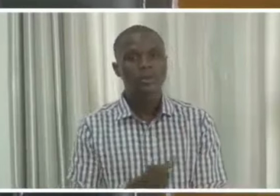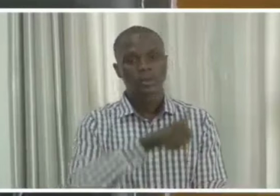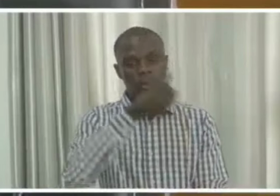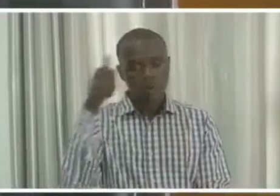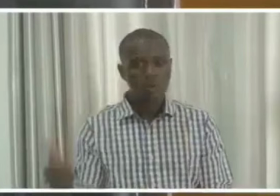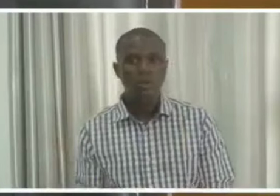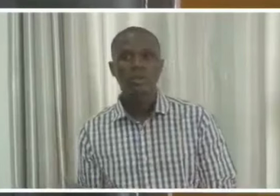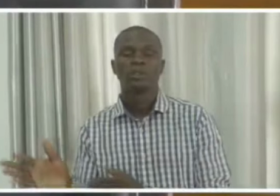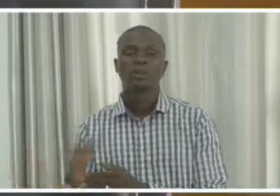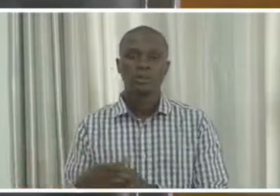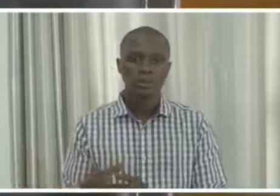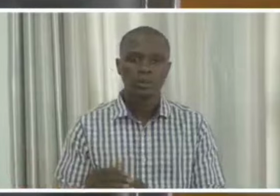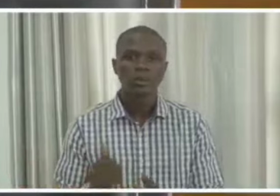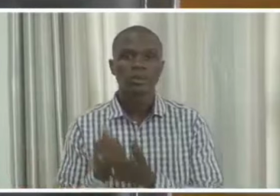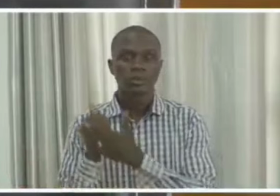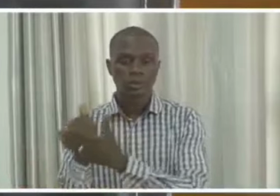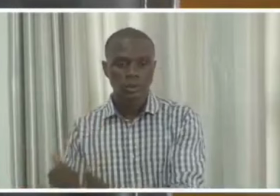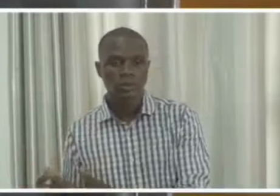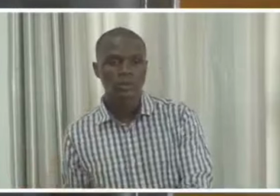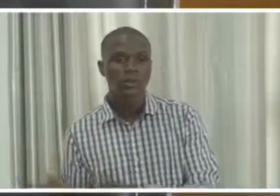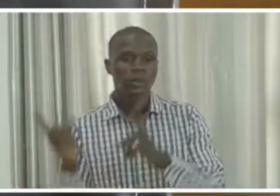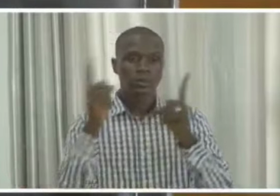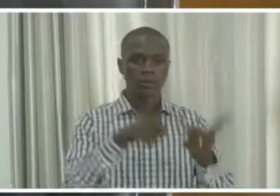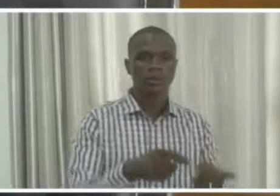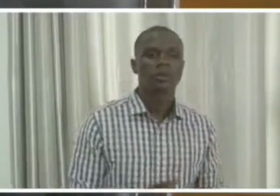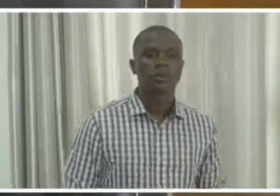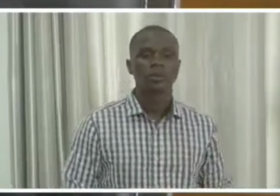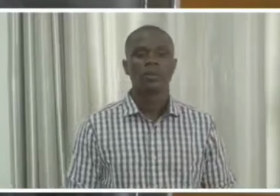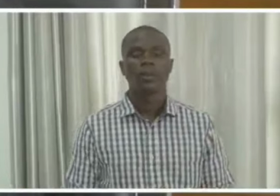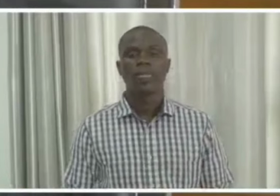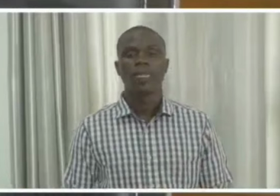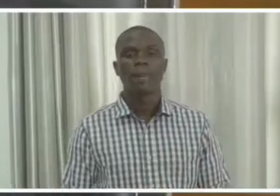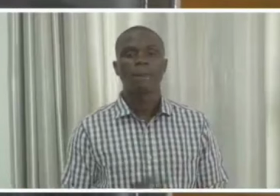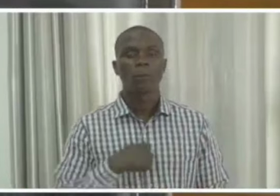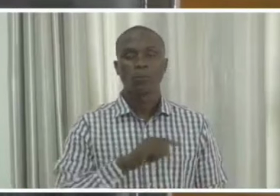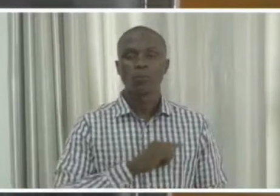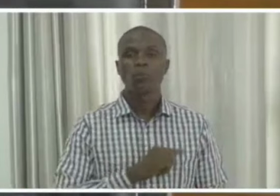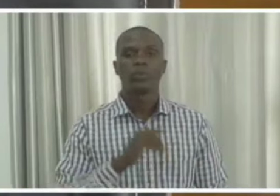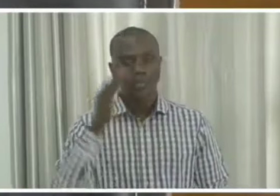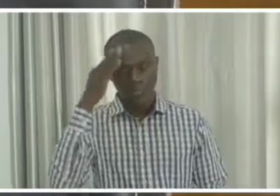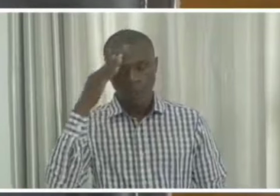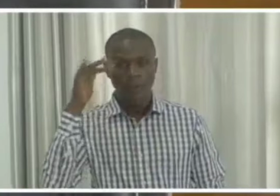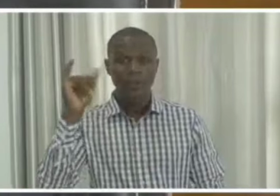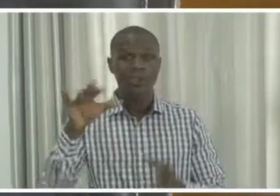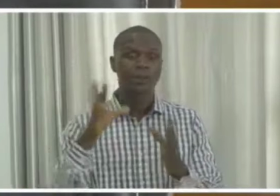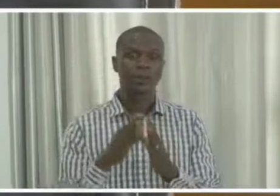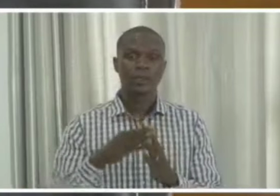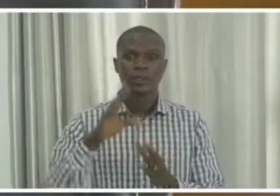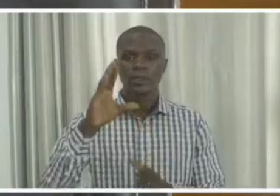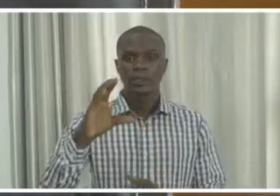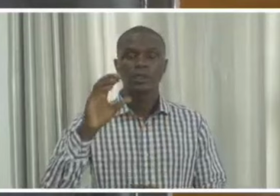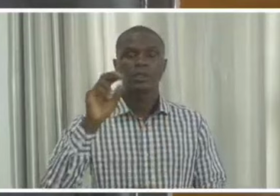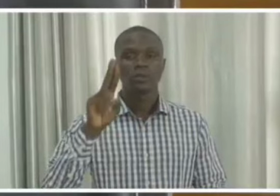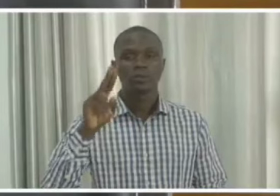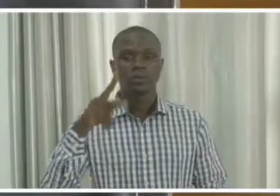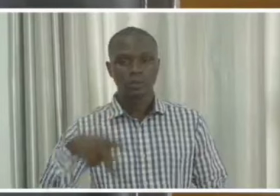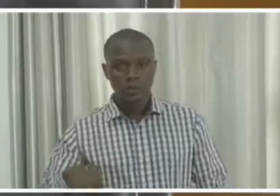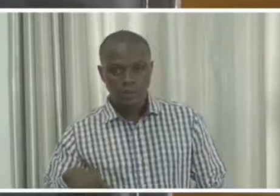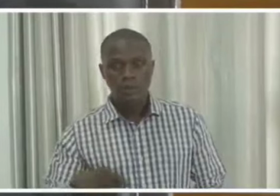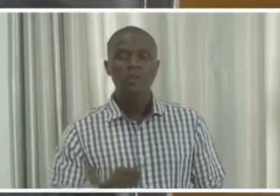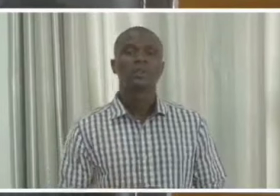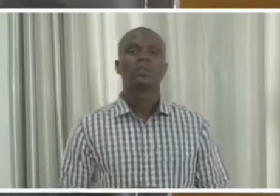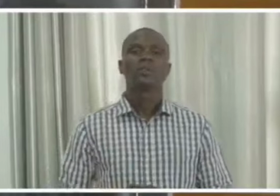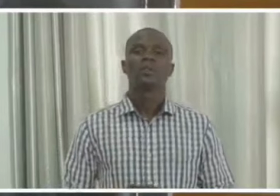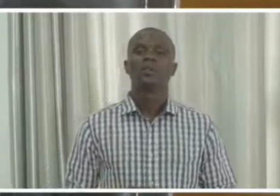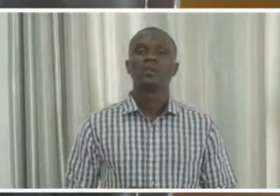go access their opportunities there. Because at the end of the day, COP na platform. Now what you make out of her, now what you want out of her, now